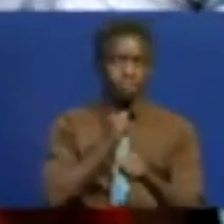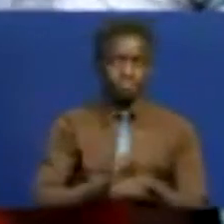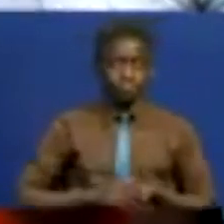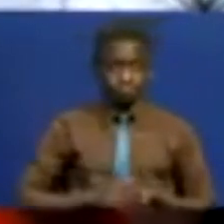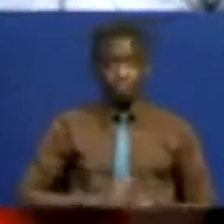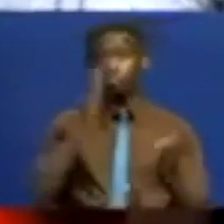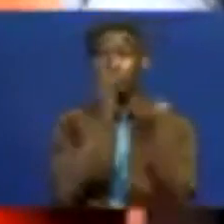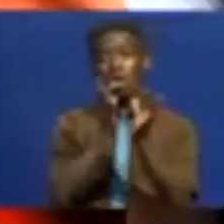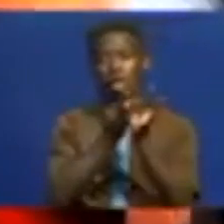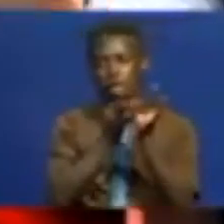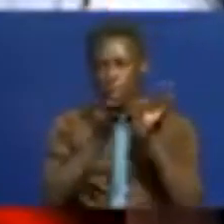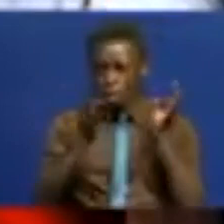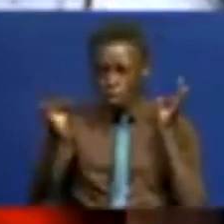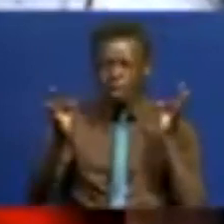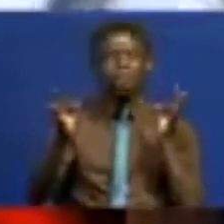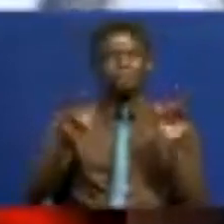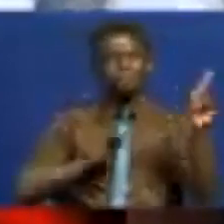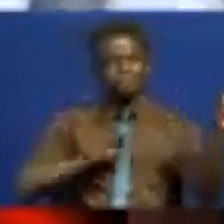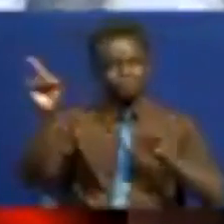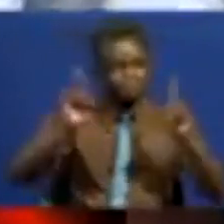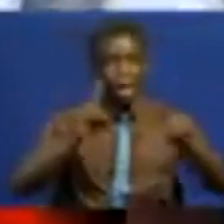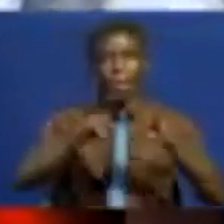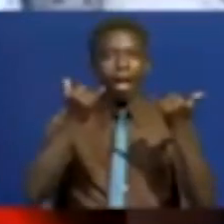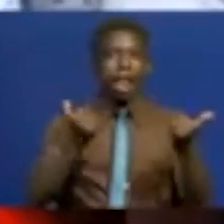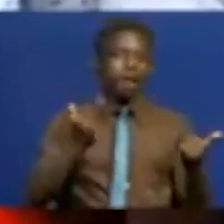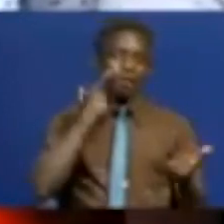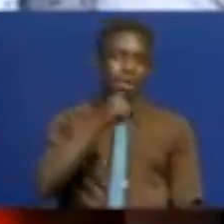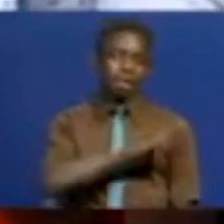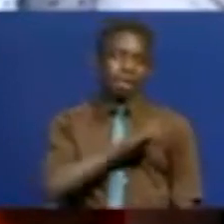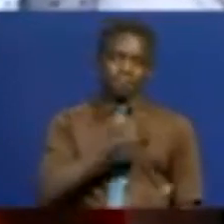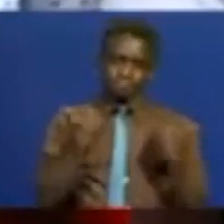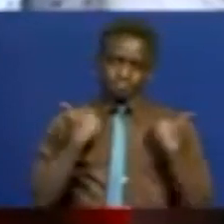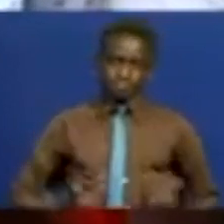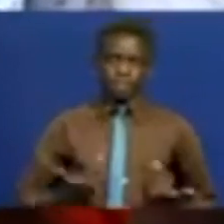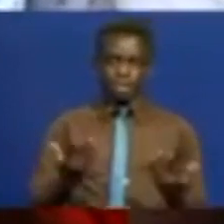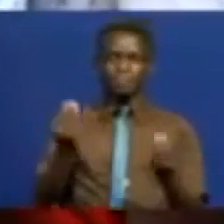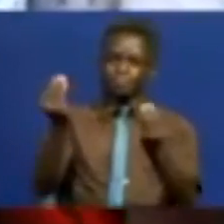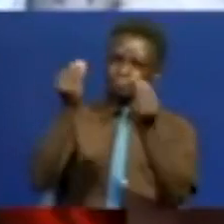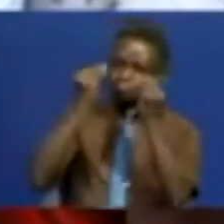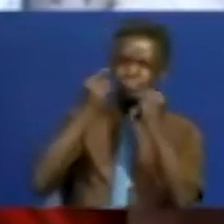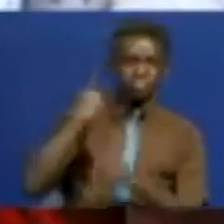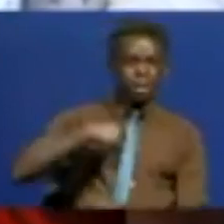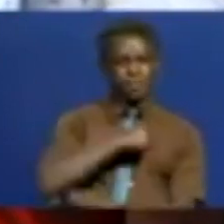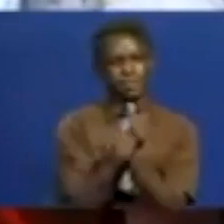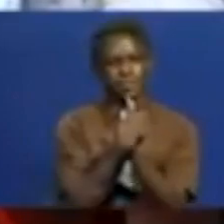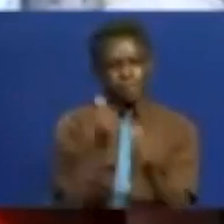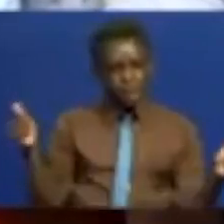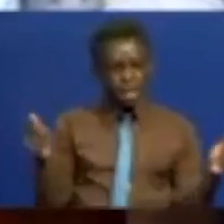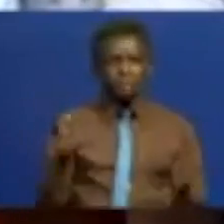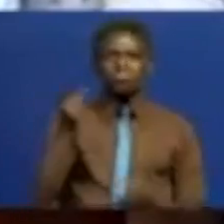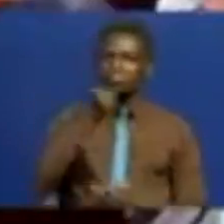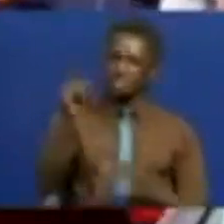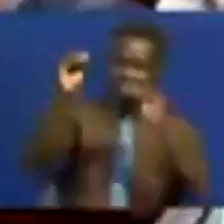am. And I'm extremely happy that they have been teaching us well and they made sure that we